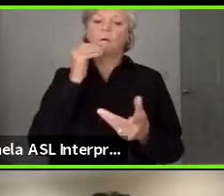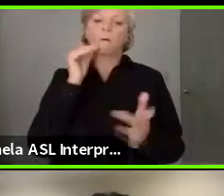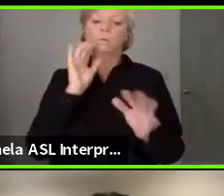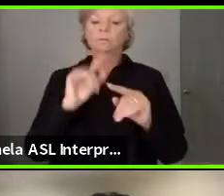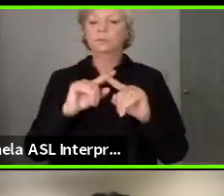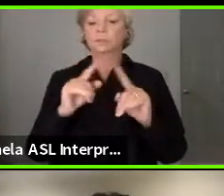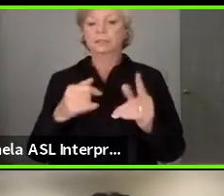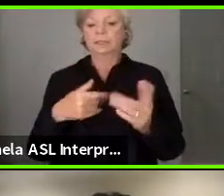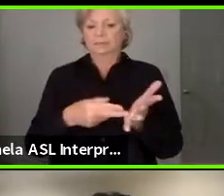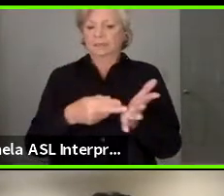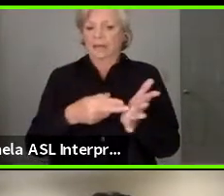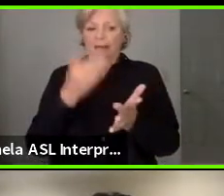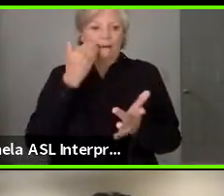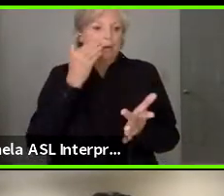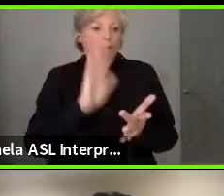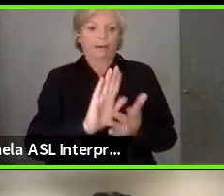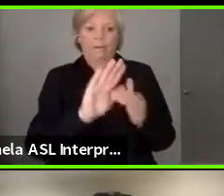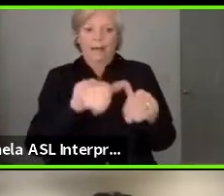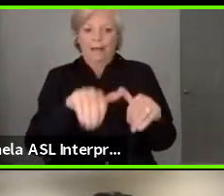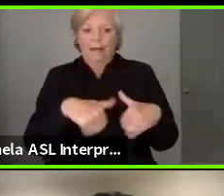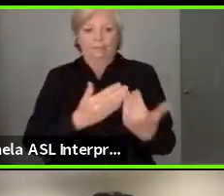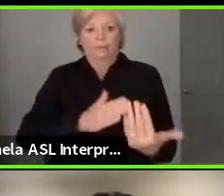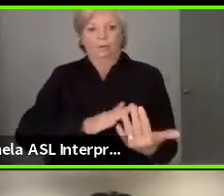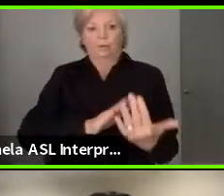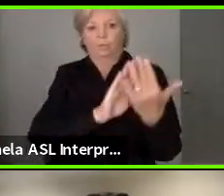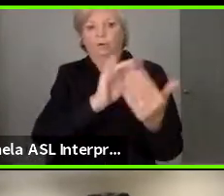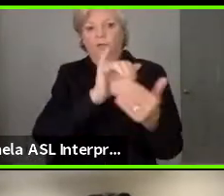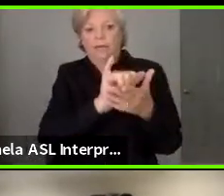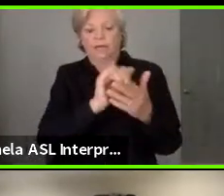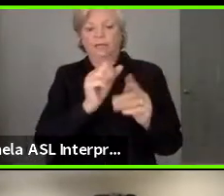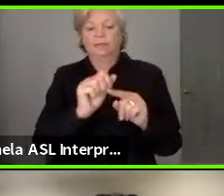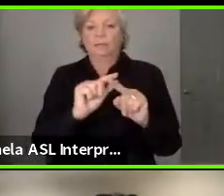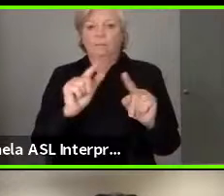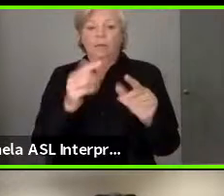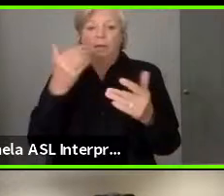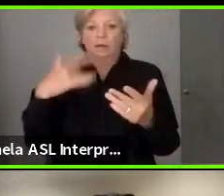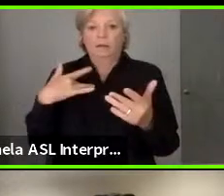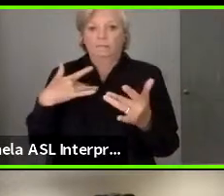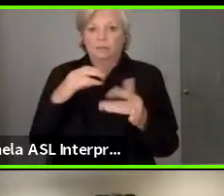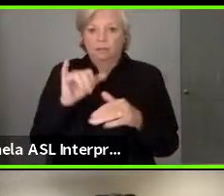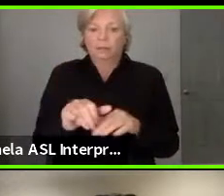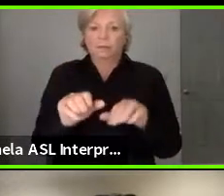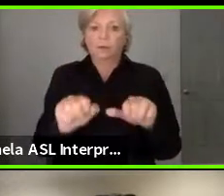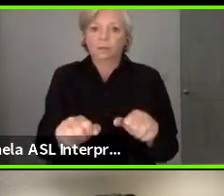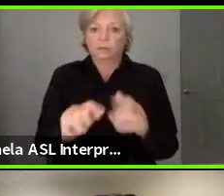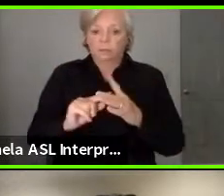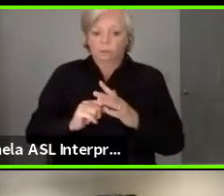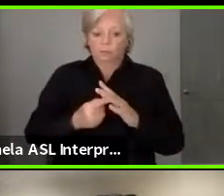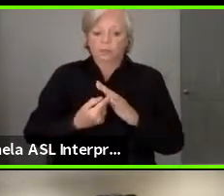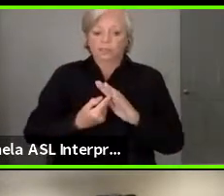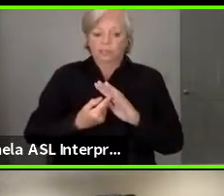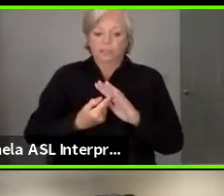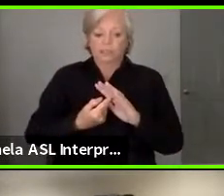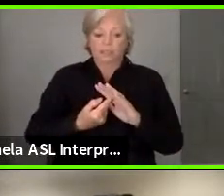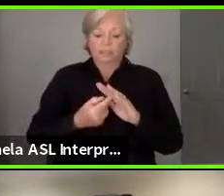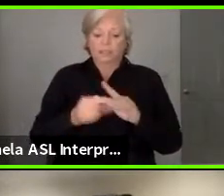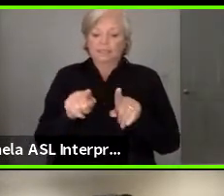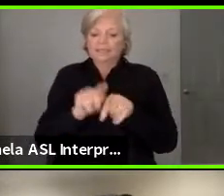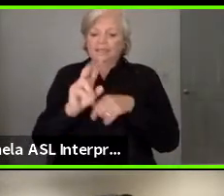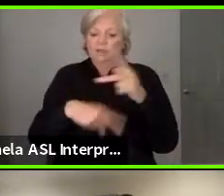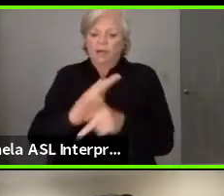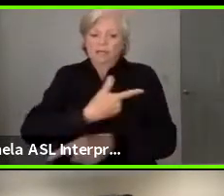how they're approaching that, but I think they're just probably going with what, you know, originally they had received. But I don't know if Joanna